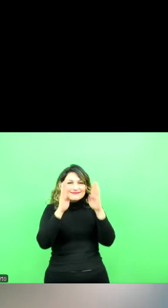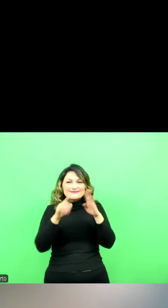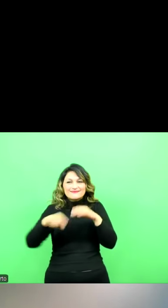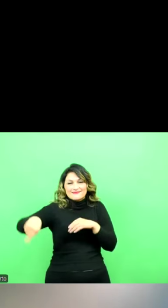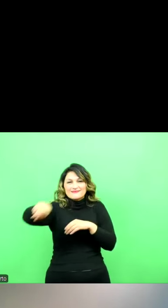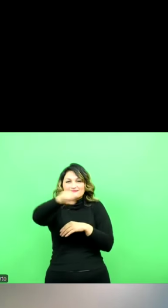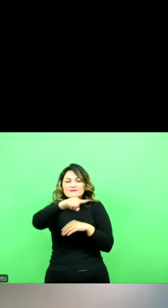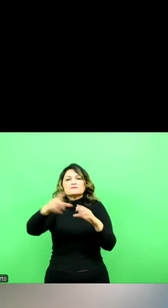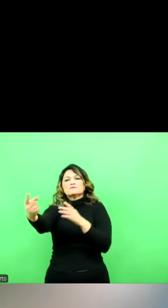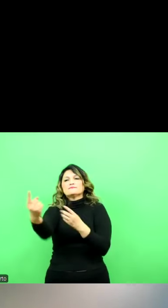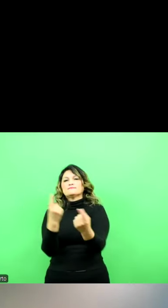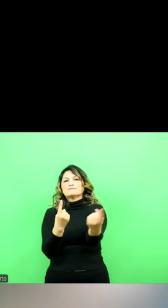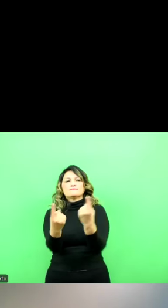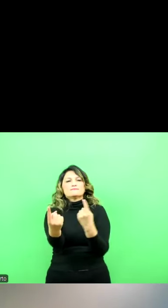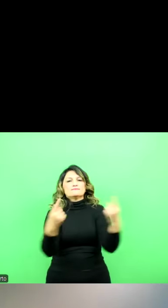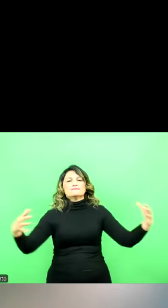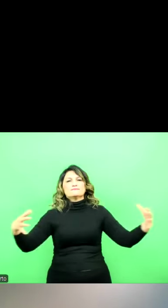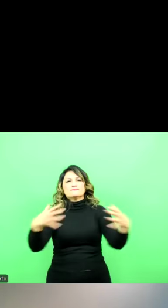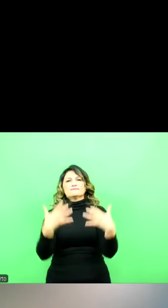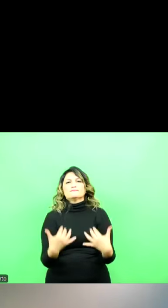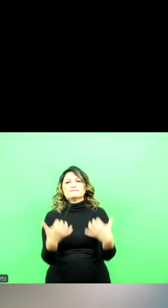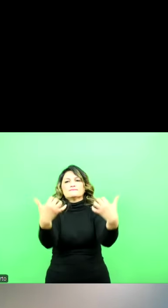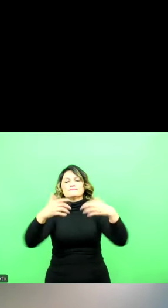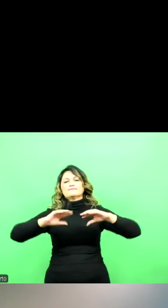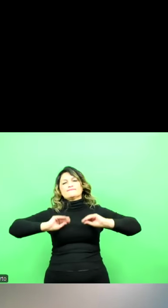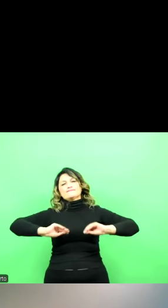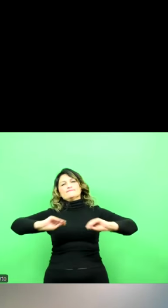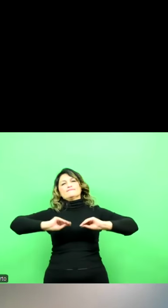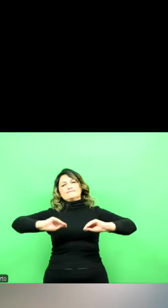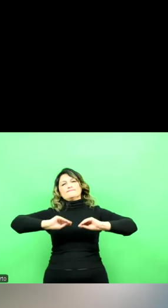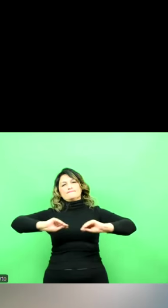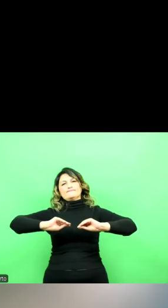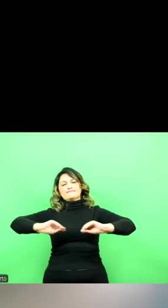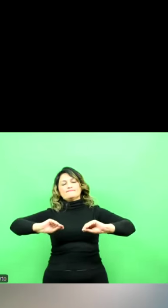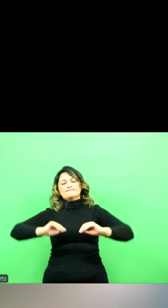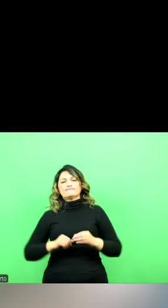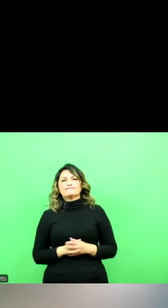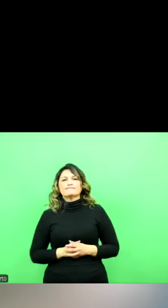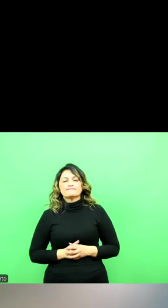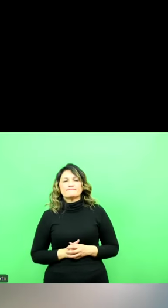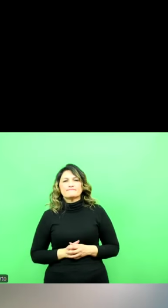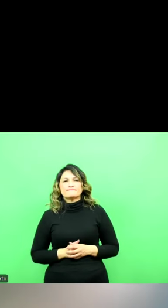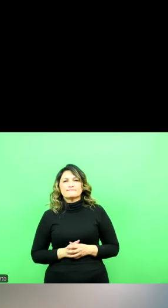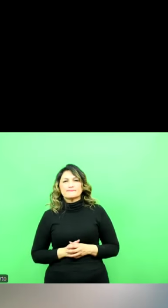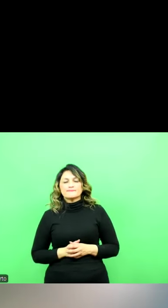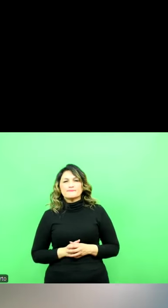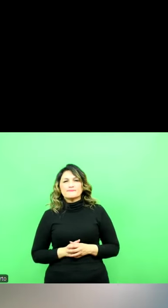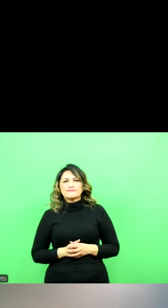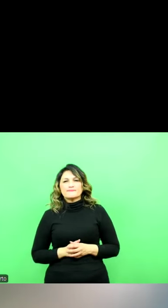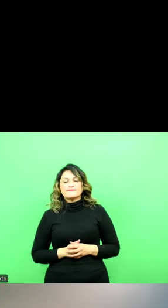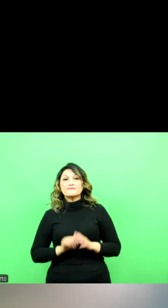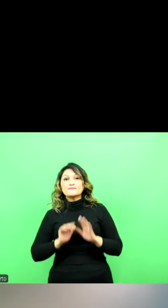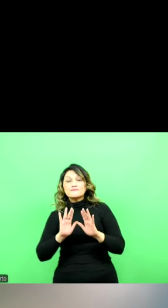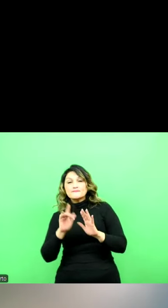the first cycle? During the first stage of self-evaluation, 220 hospitals were covered.